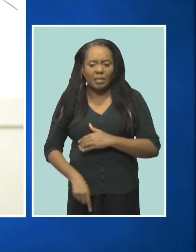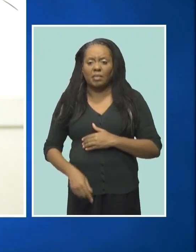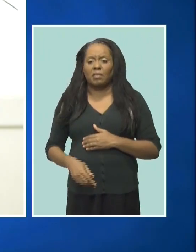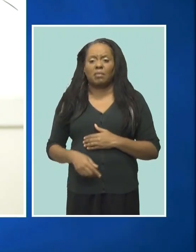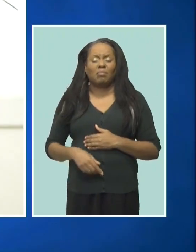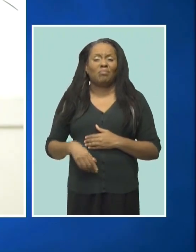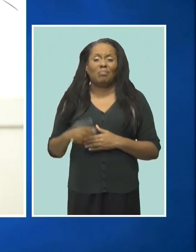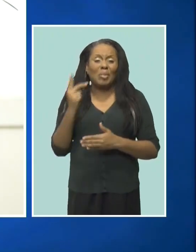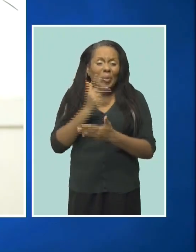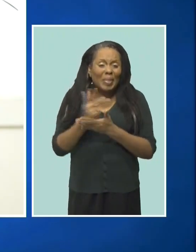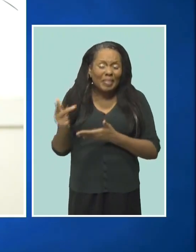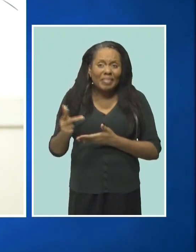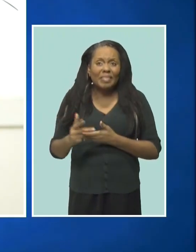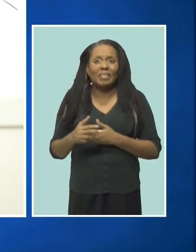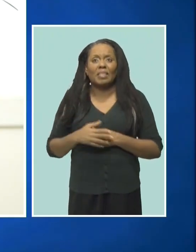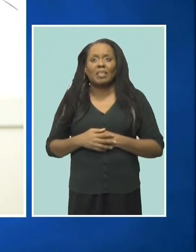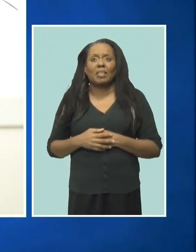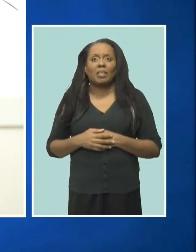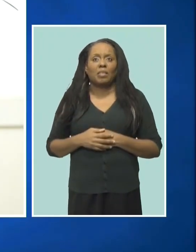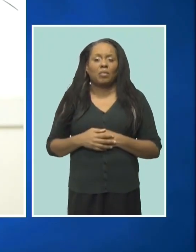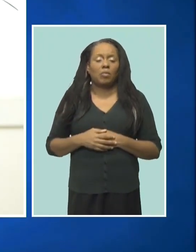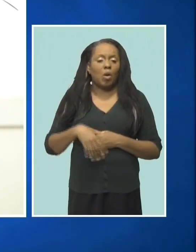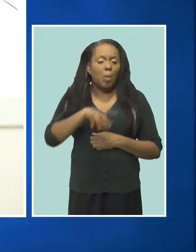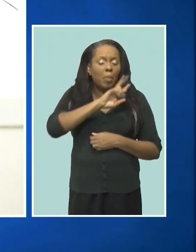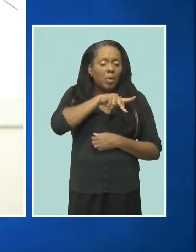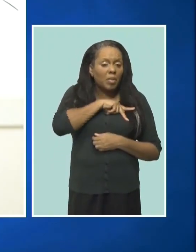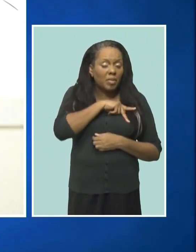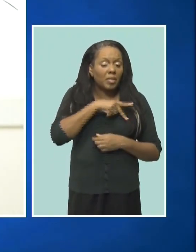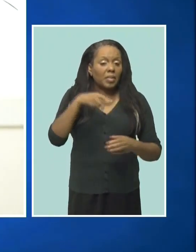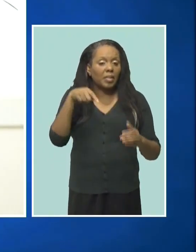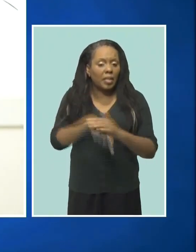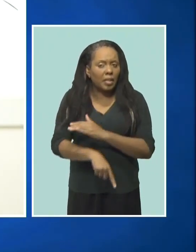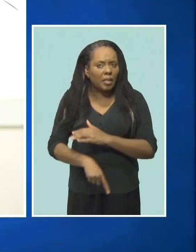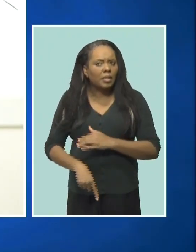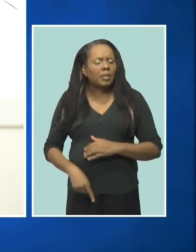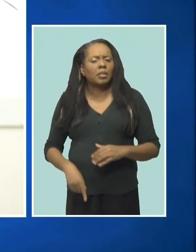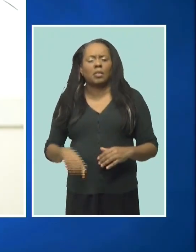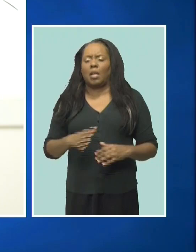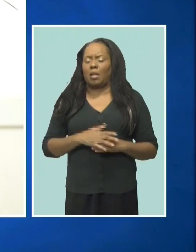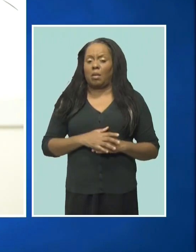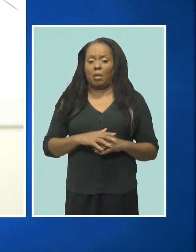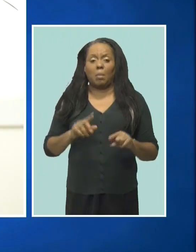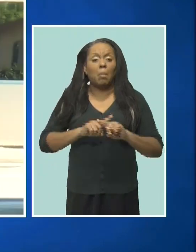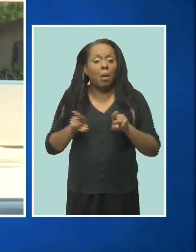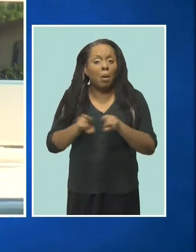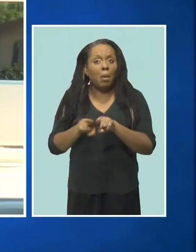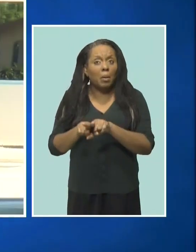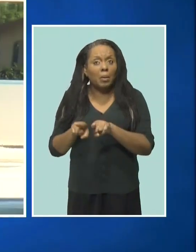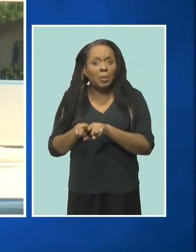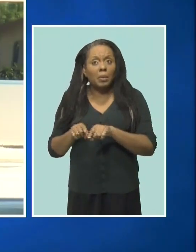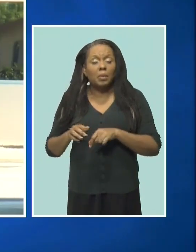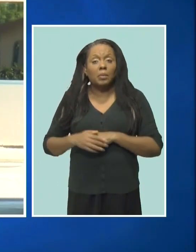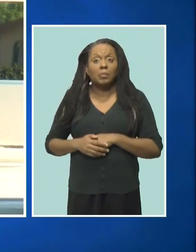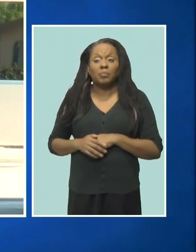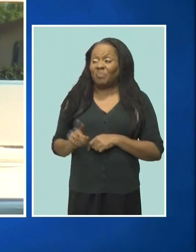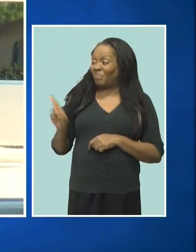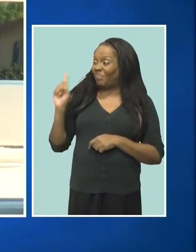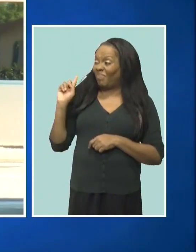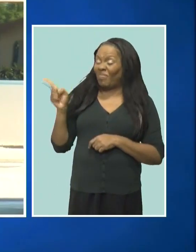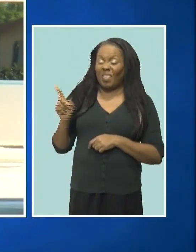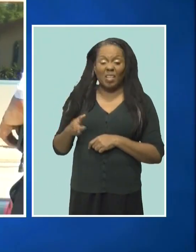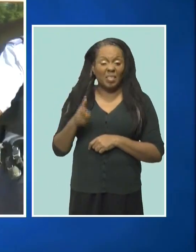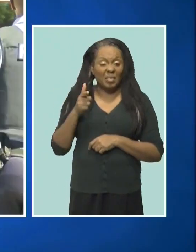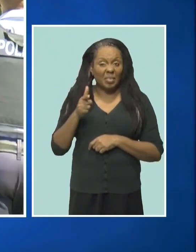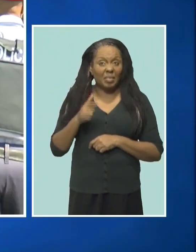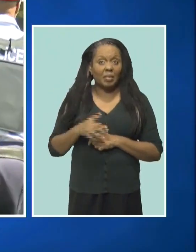targeted, interpersonal and intentional. What was particularly disturbing for him about the latest incident was